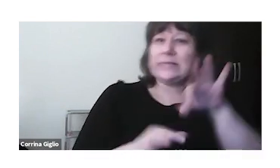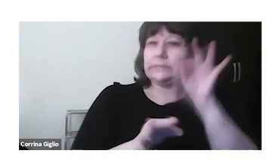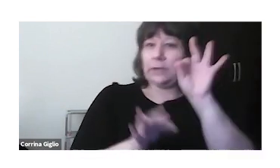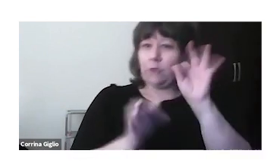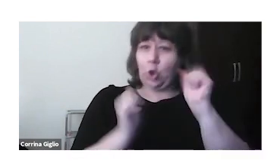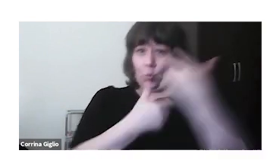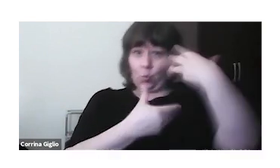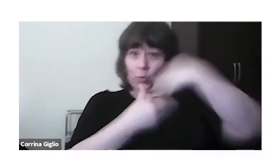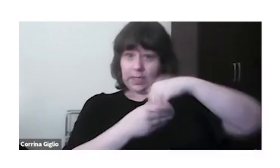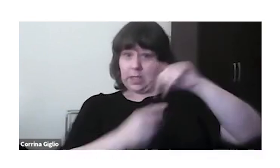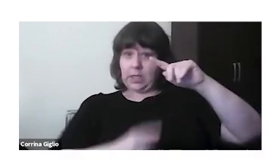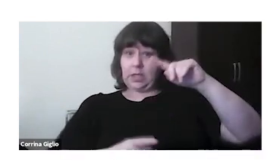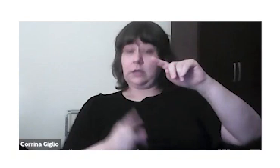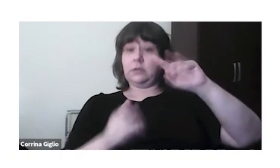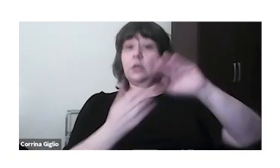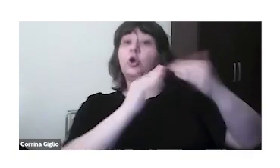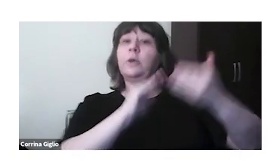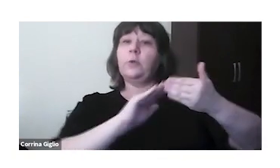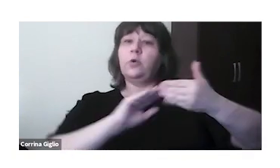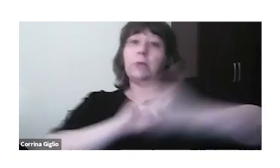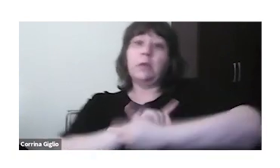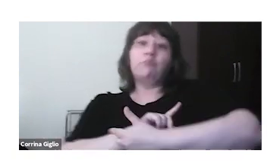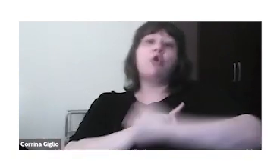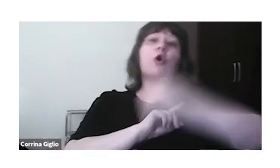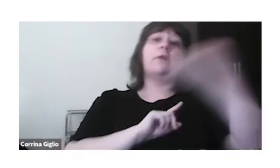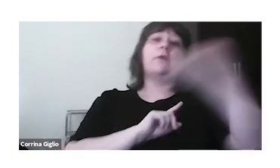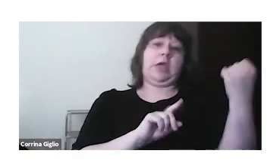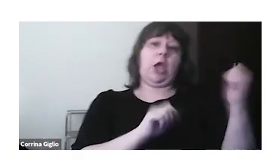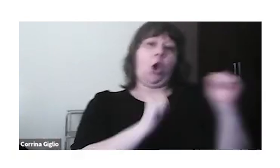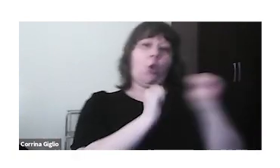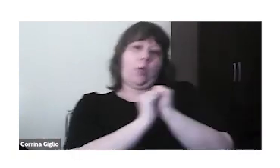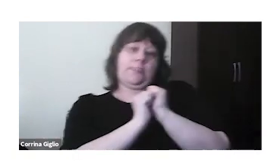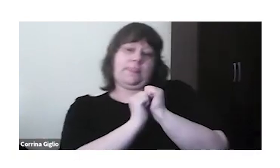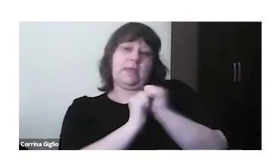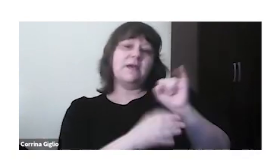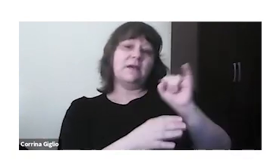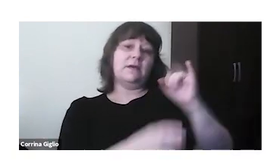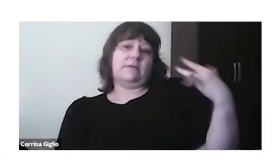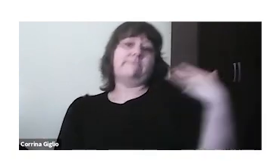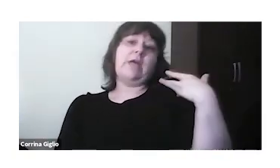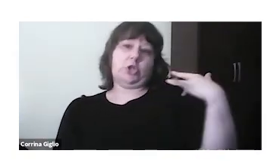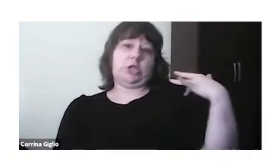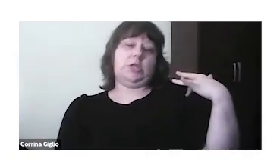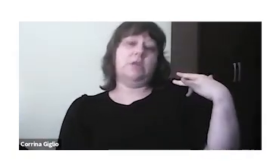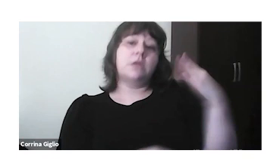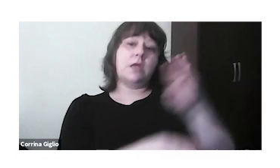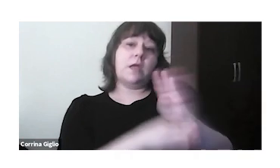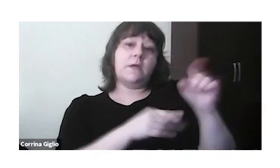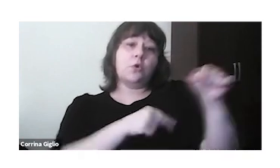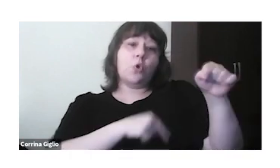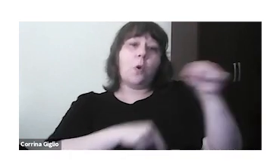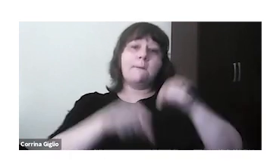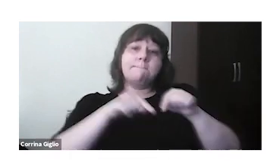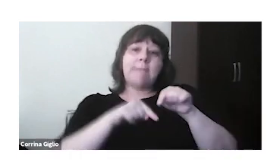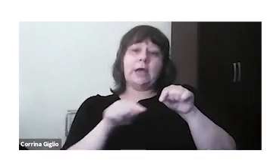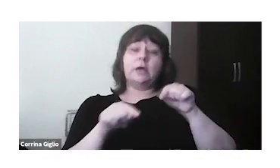within Black communities that have been appropriated within the fashion industry. Going back to an earlier slide when I was